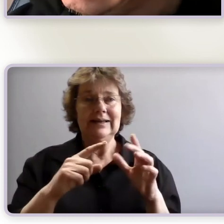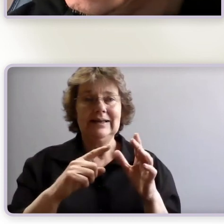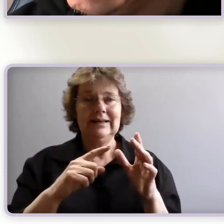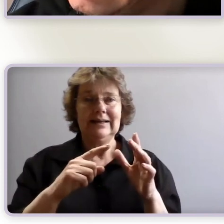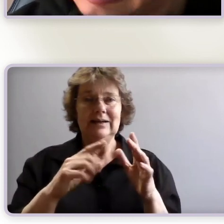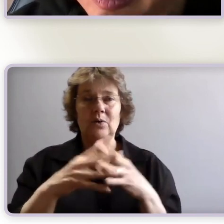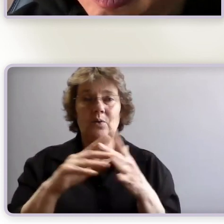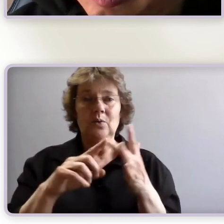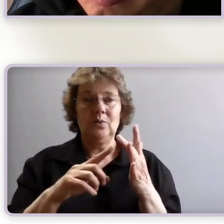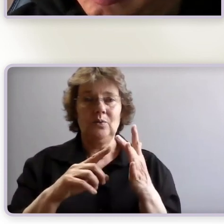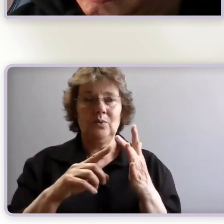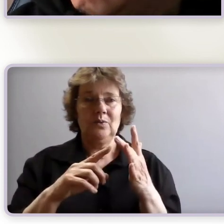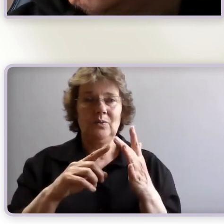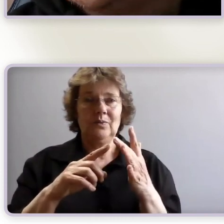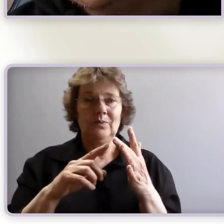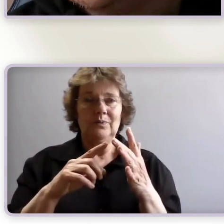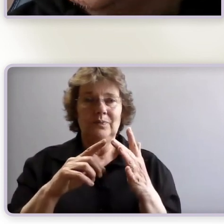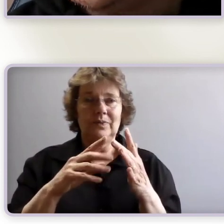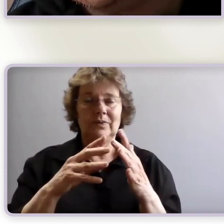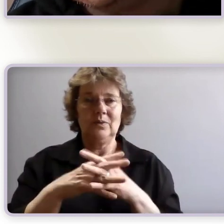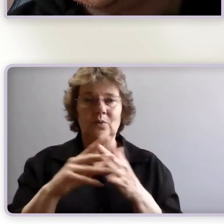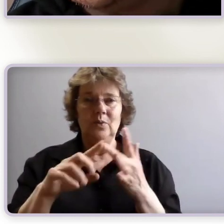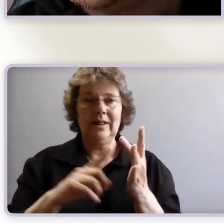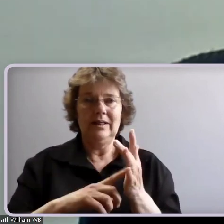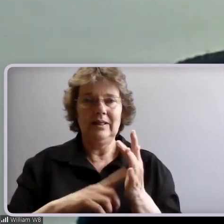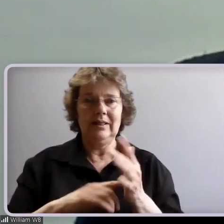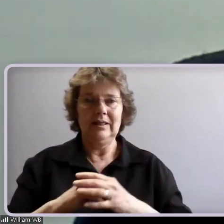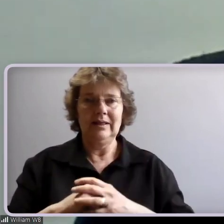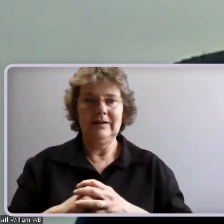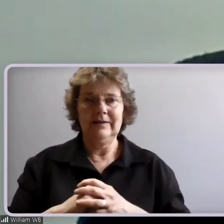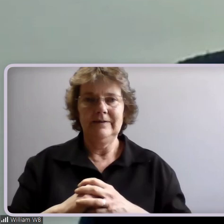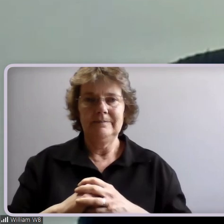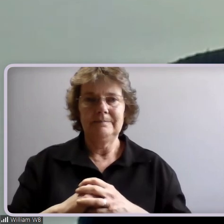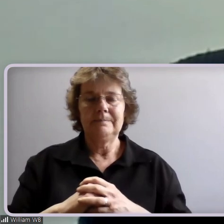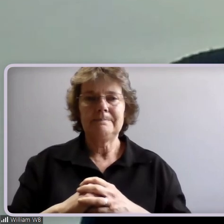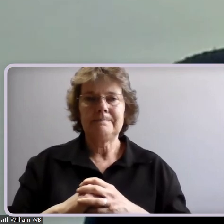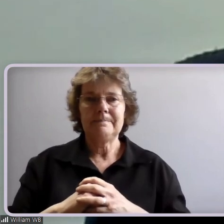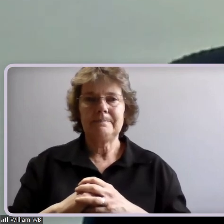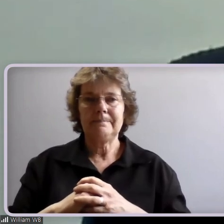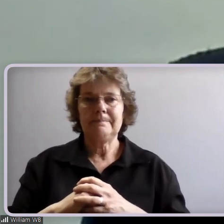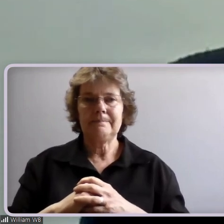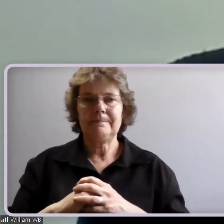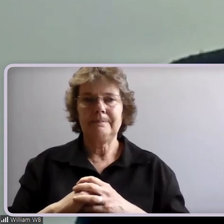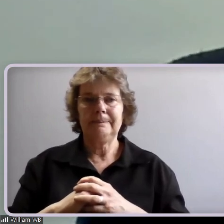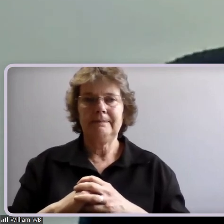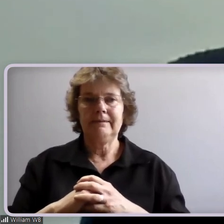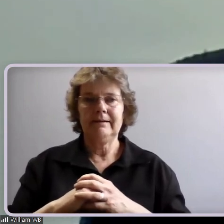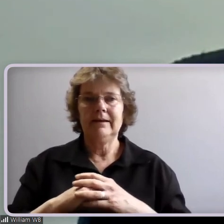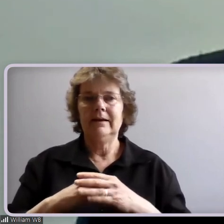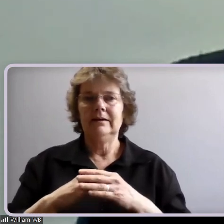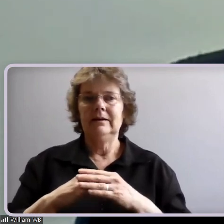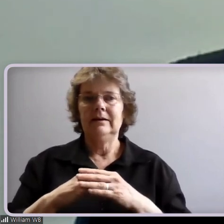Yeah, just as simple as connecting with advocacy organisations and seeing what information we've got